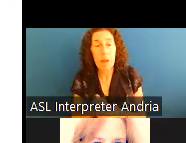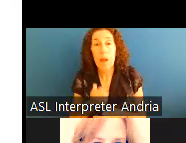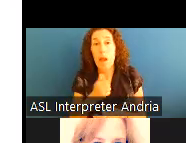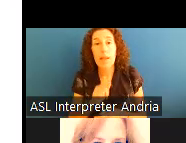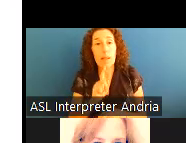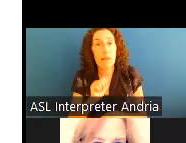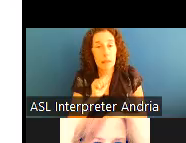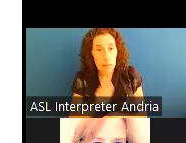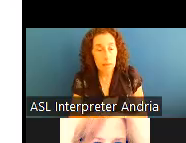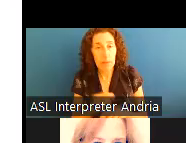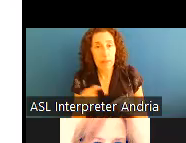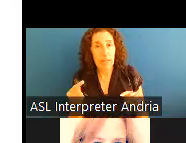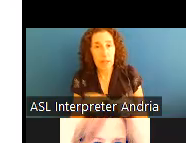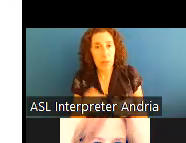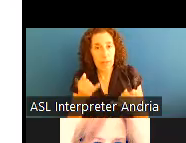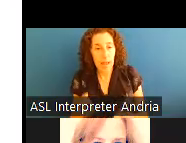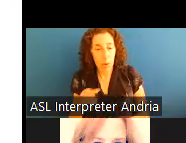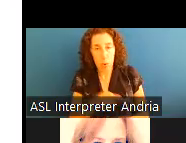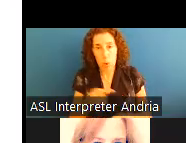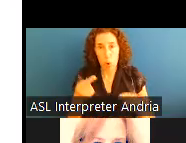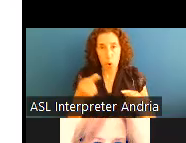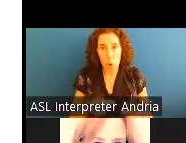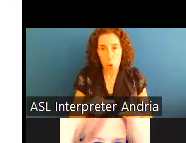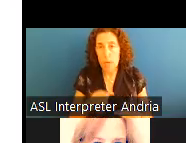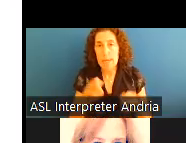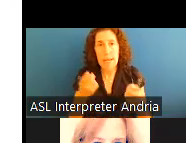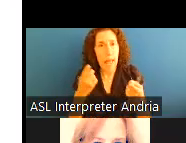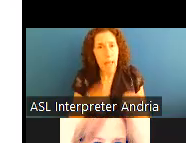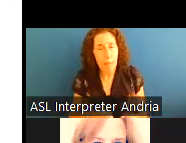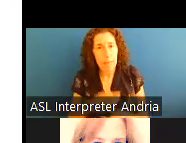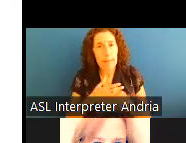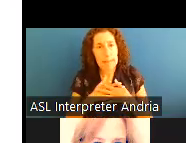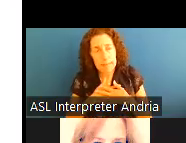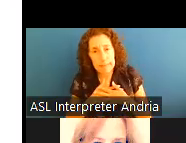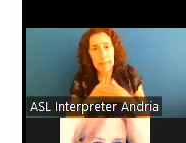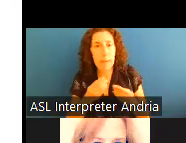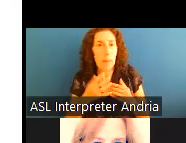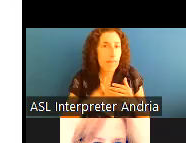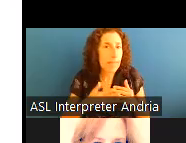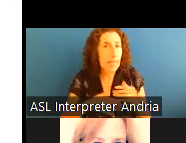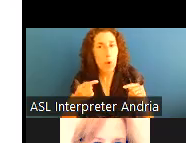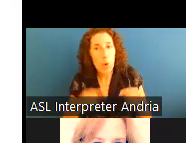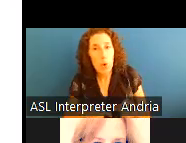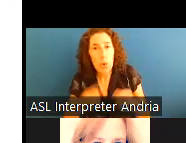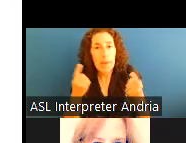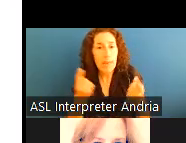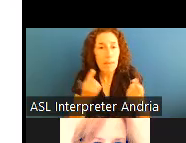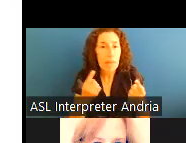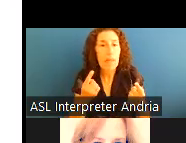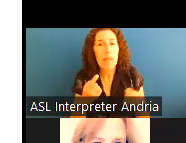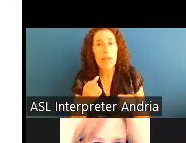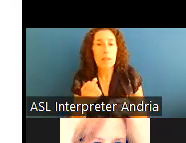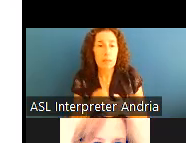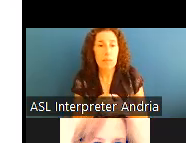injuries, providing STI prevention, treatment, and/or testing, and pregnancy prevention. So, for example,